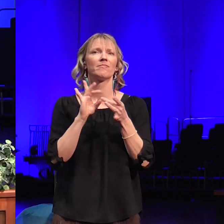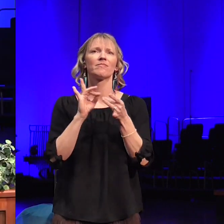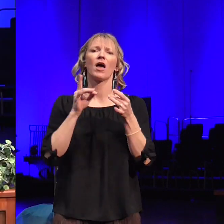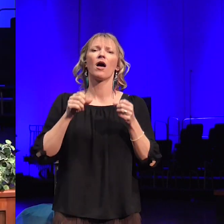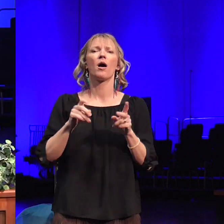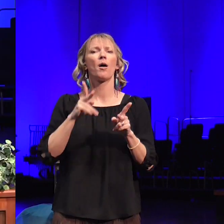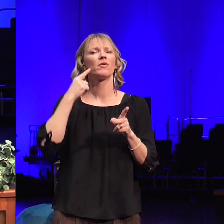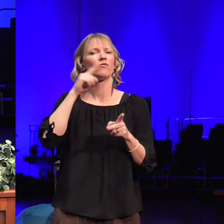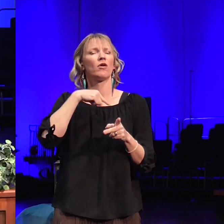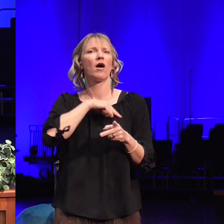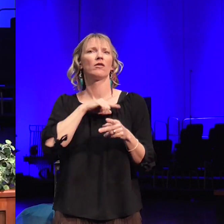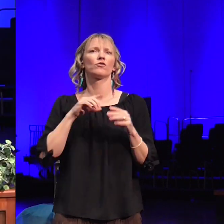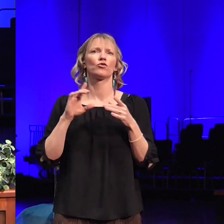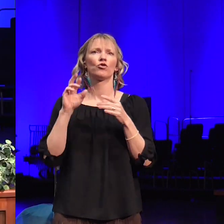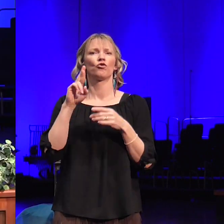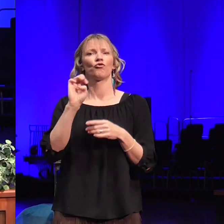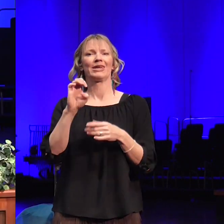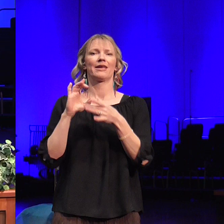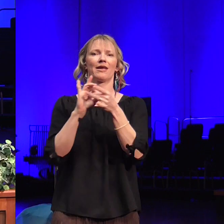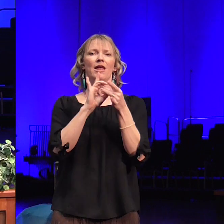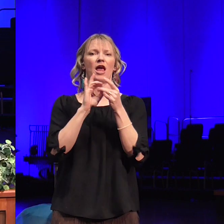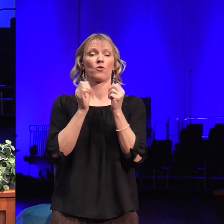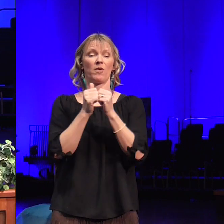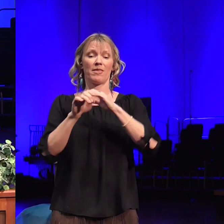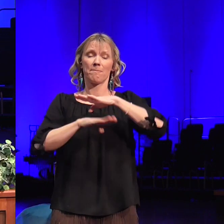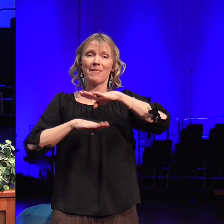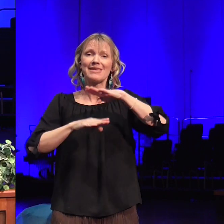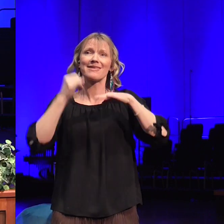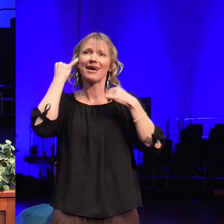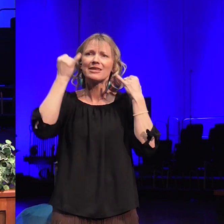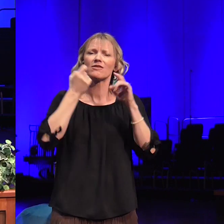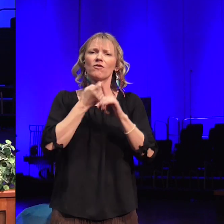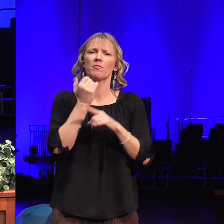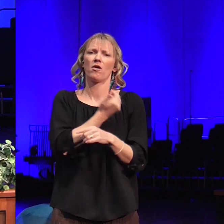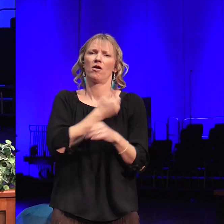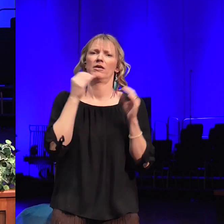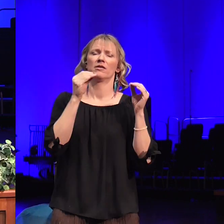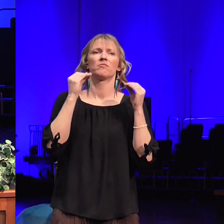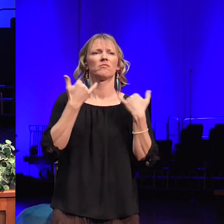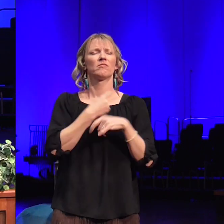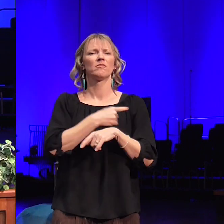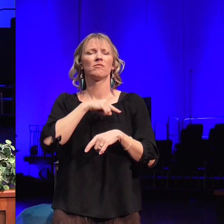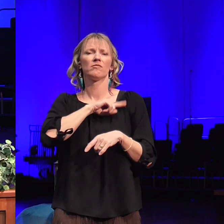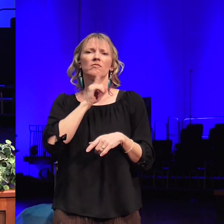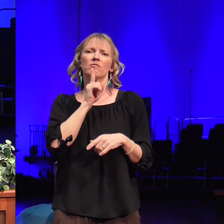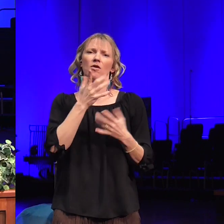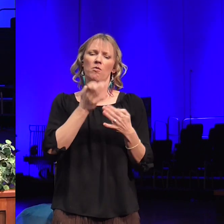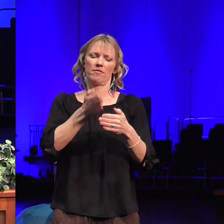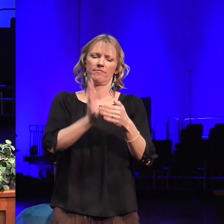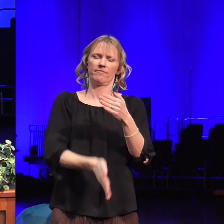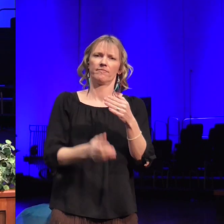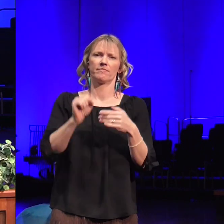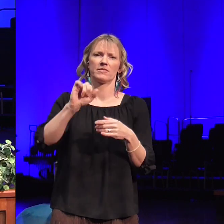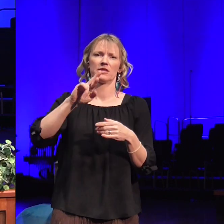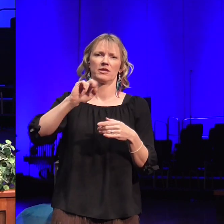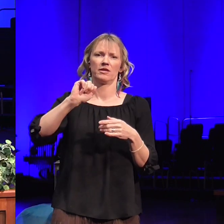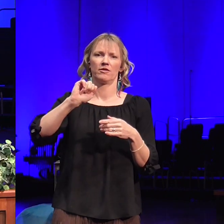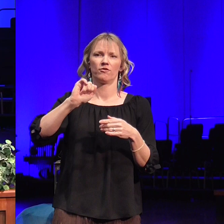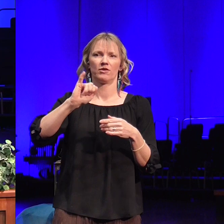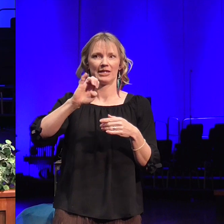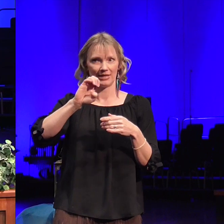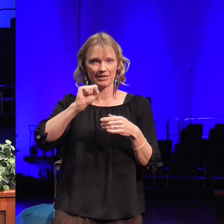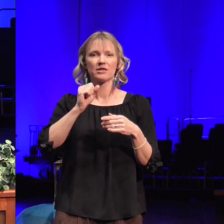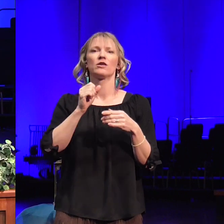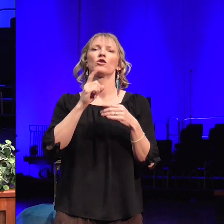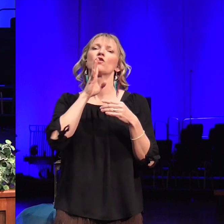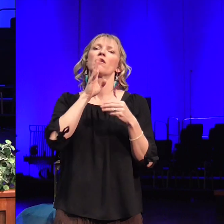for us to reconnect with basic ideas of our teaching. And today we really want to end our series talking about stillness. Our